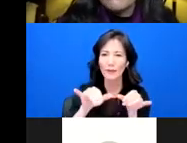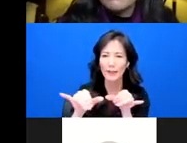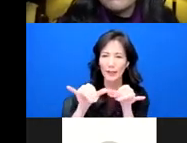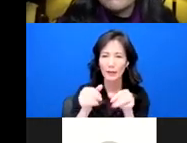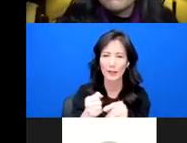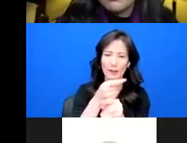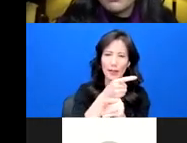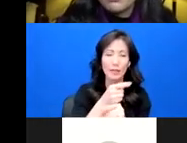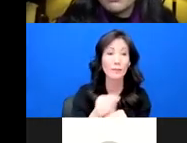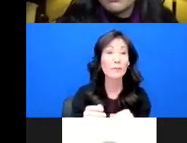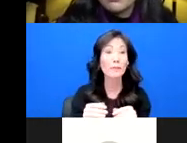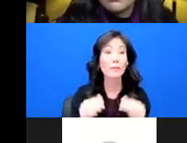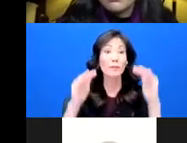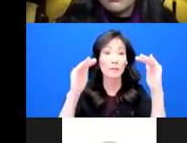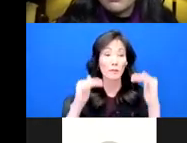slide.